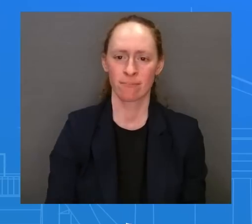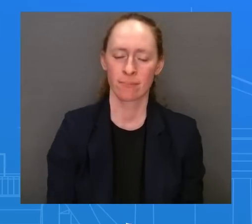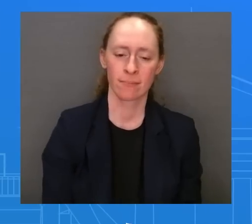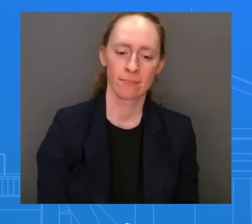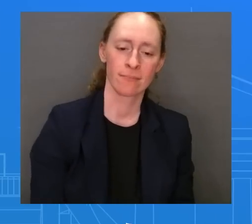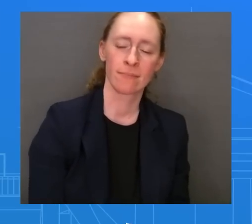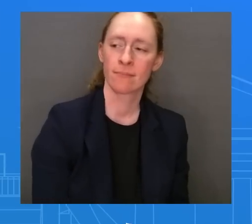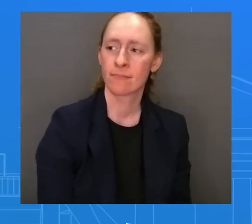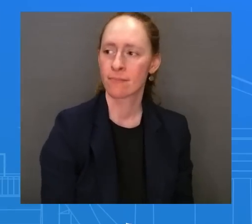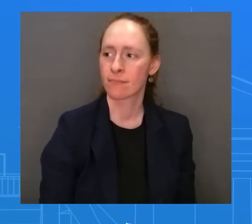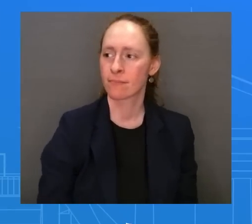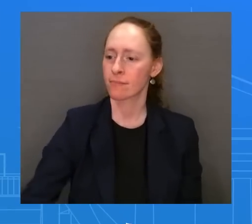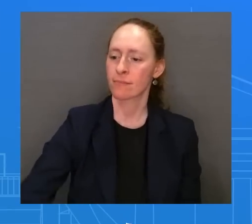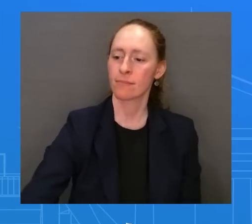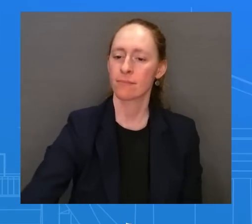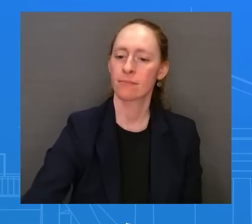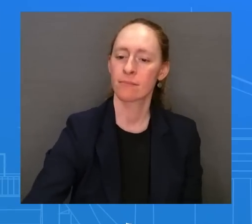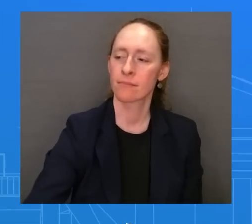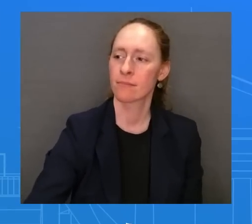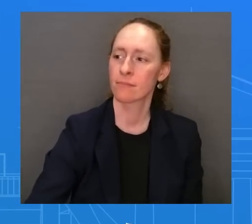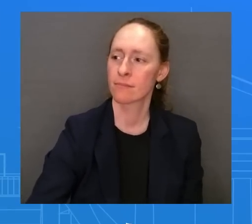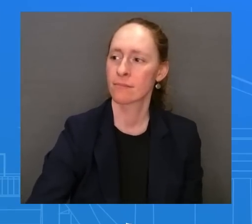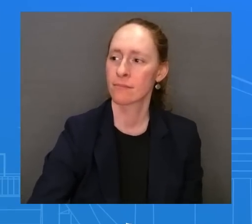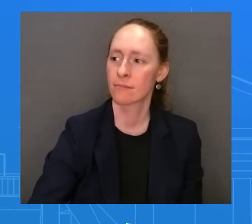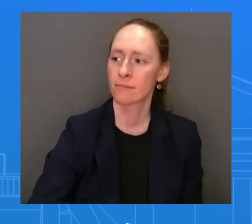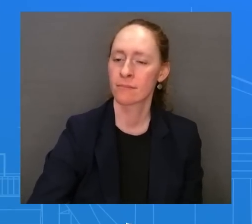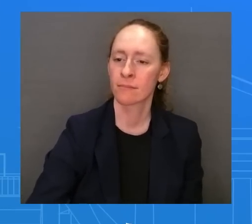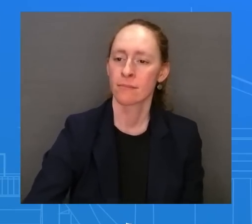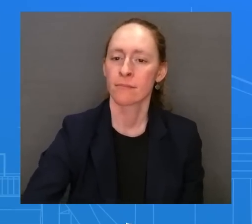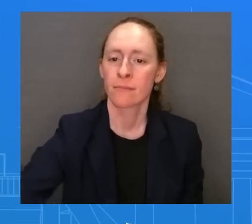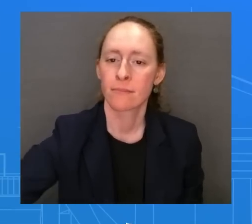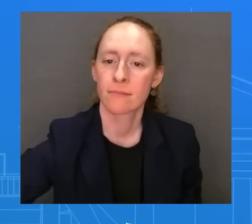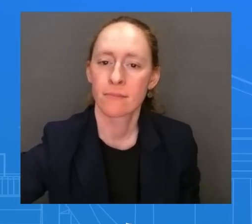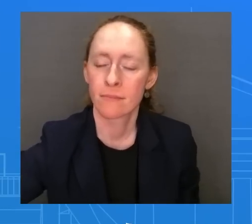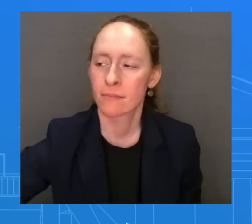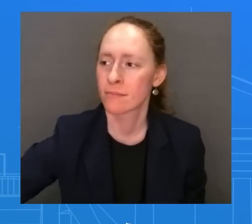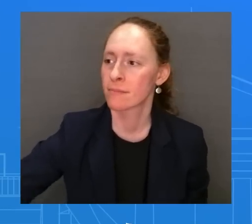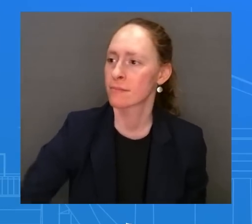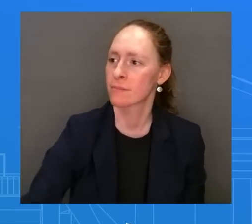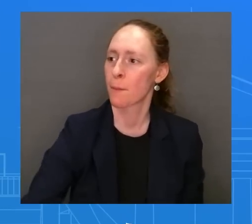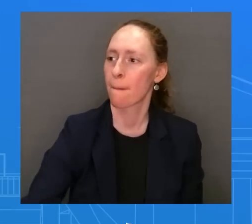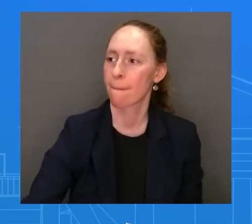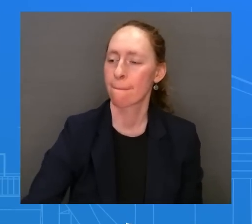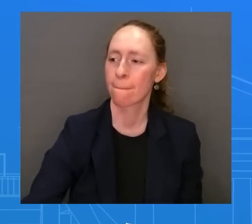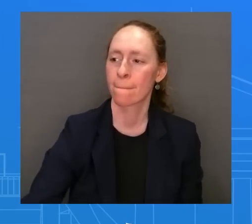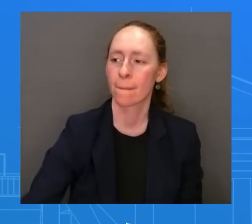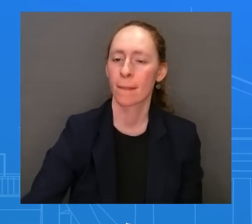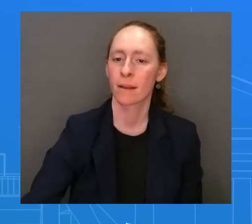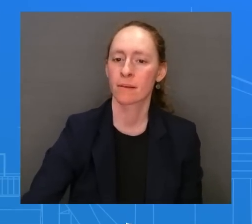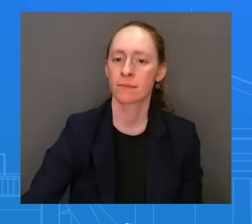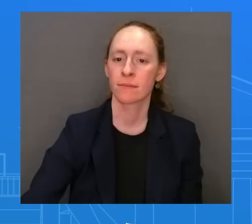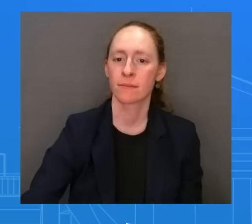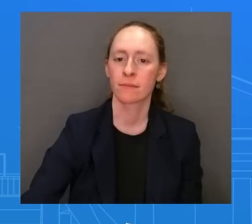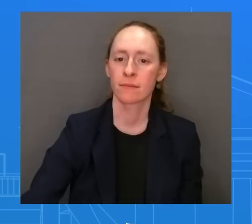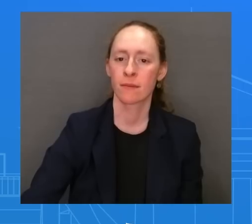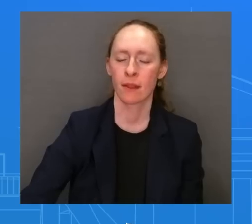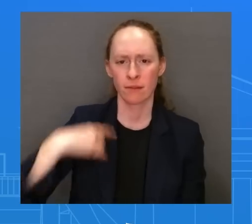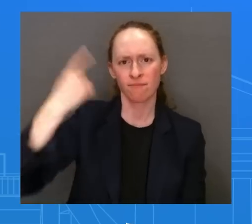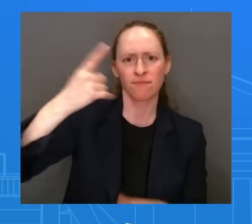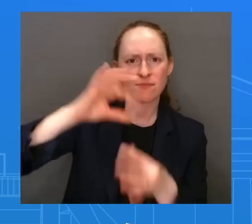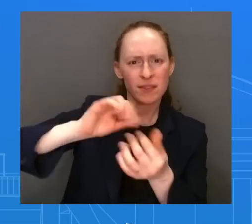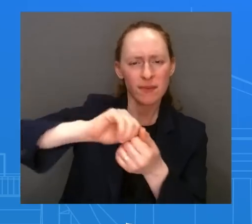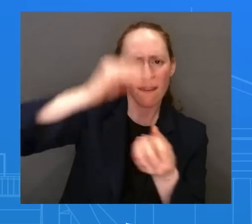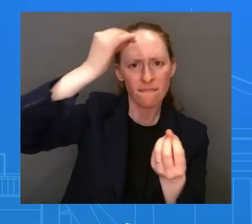is about the intelligence angle I think we can safely agree that anytime the assets of the intelligence Community are